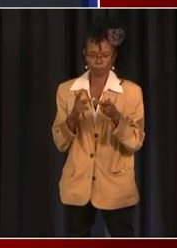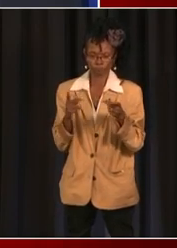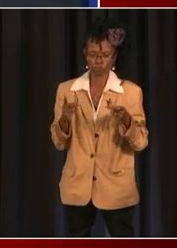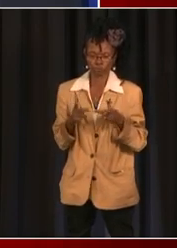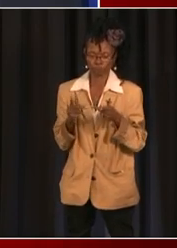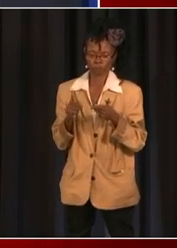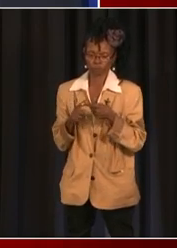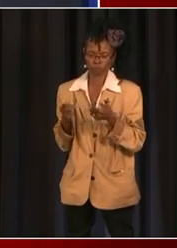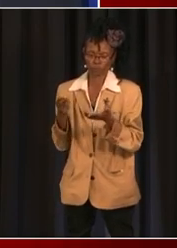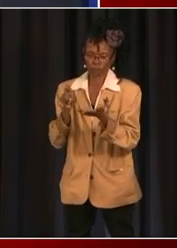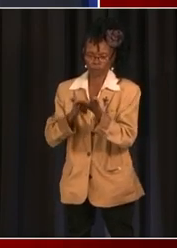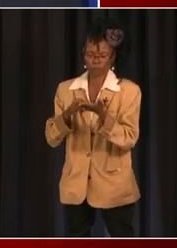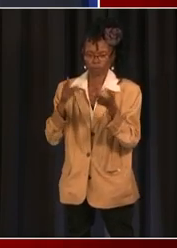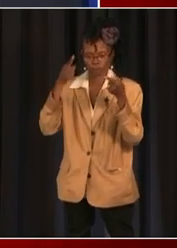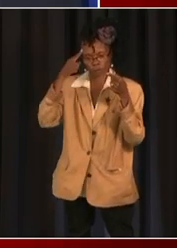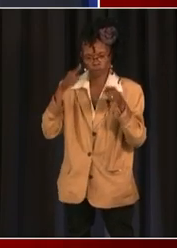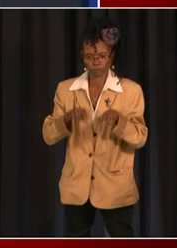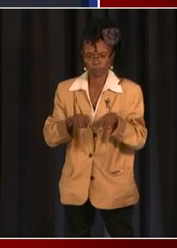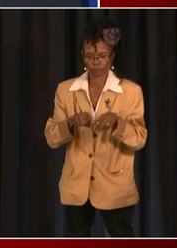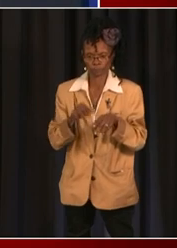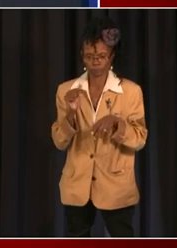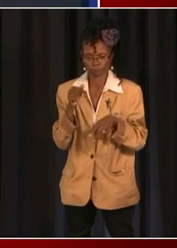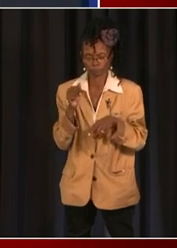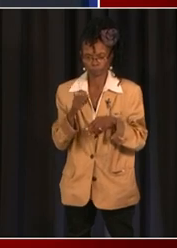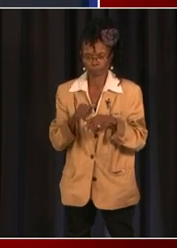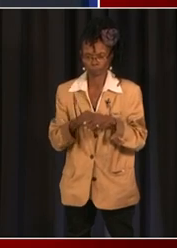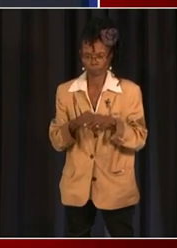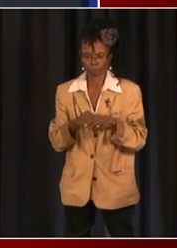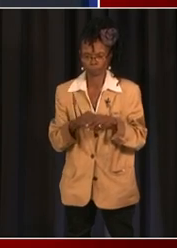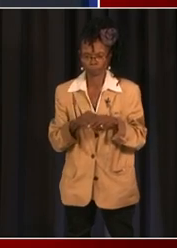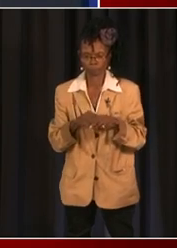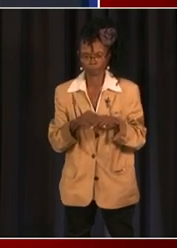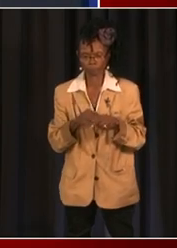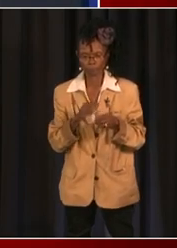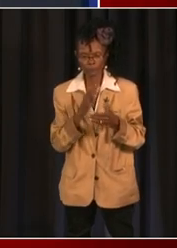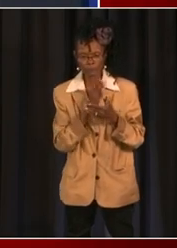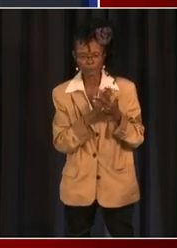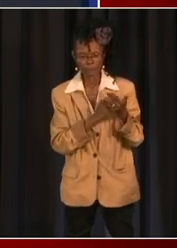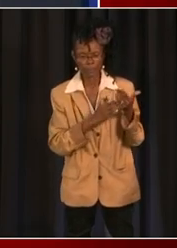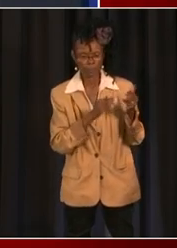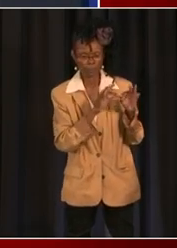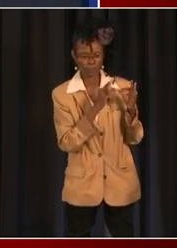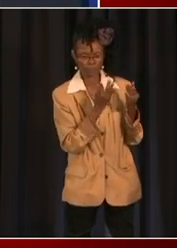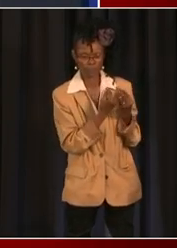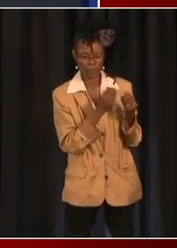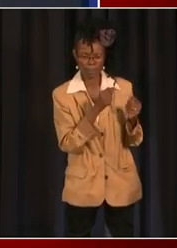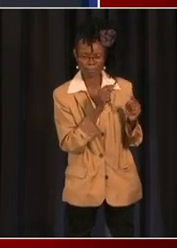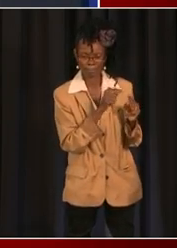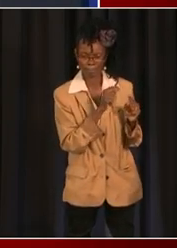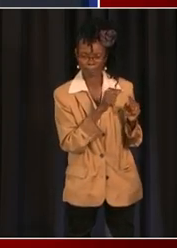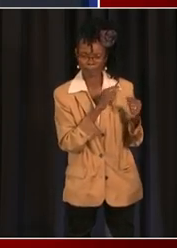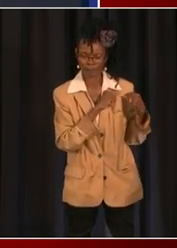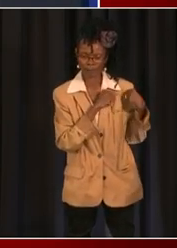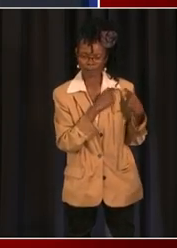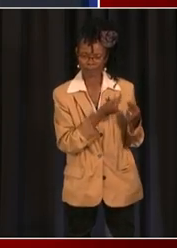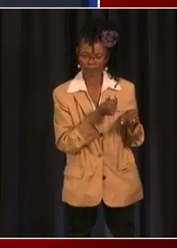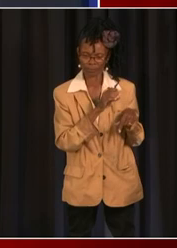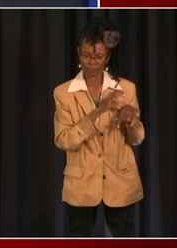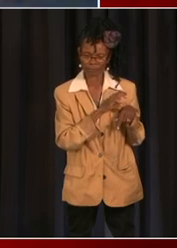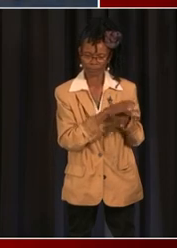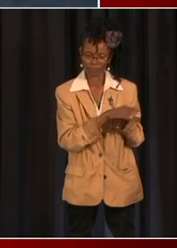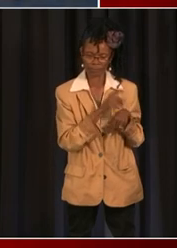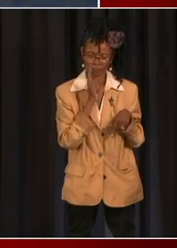on the agreement that we achieved over the weekend. And there have been some families who have pushed over the last couple of weeks for a